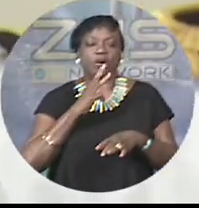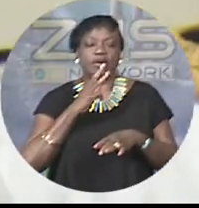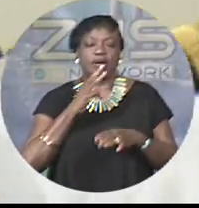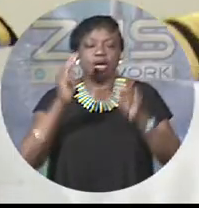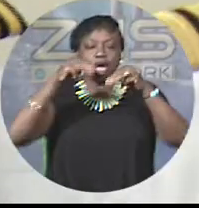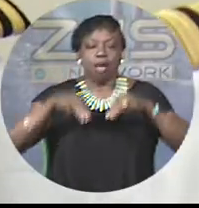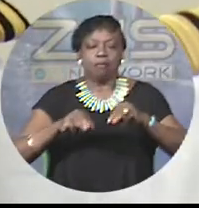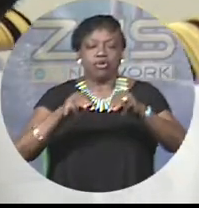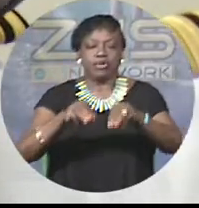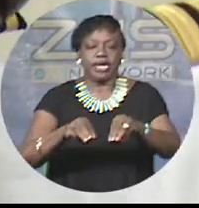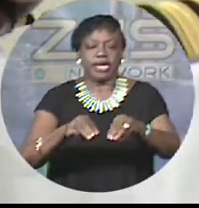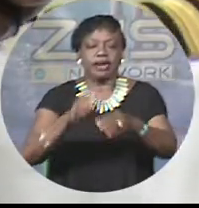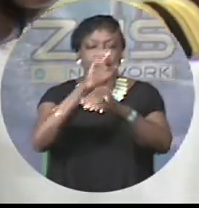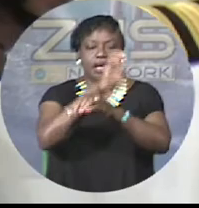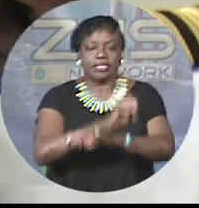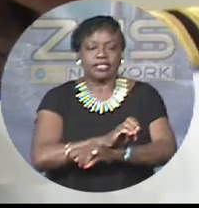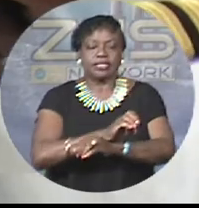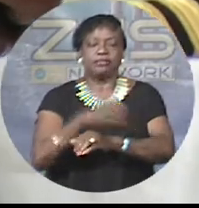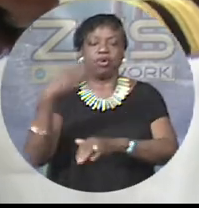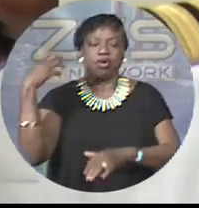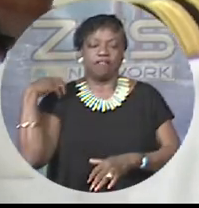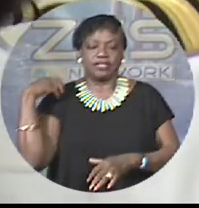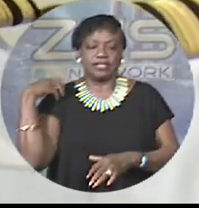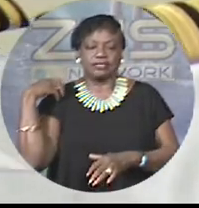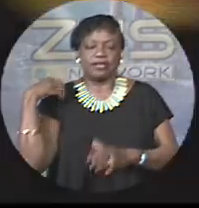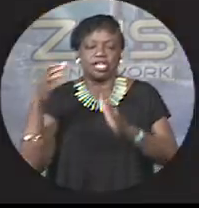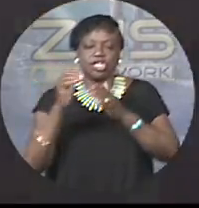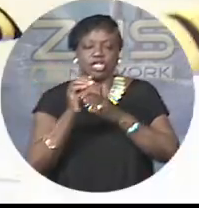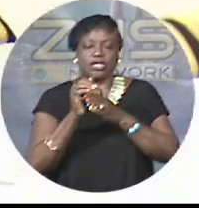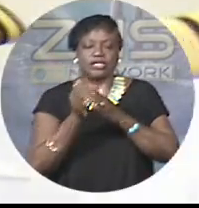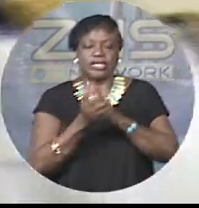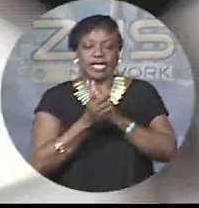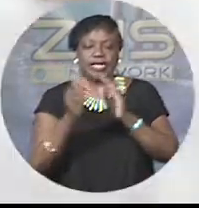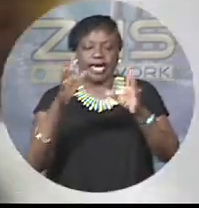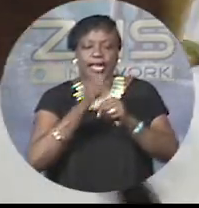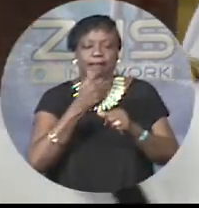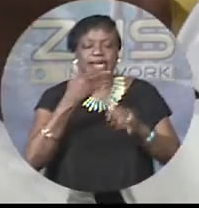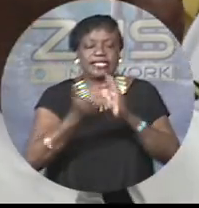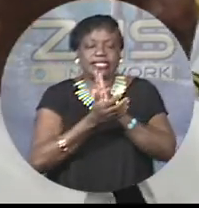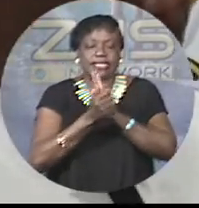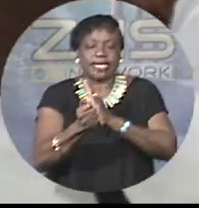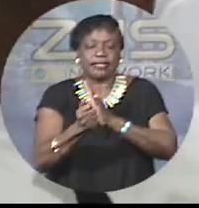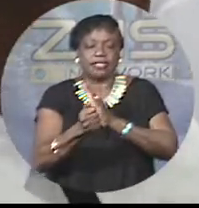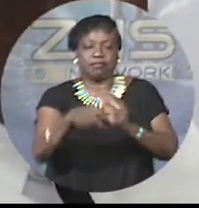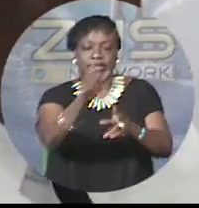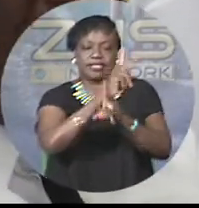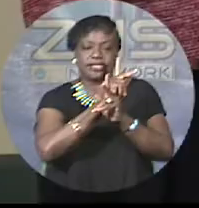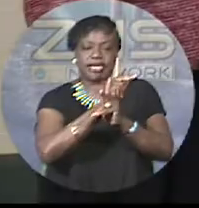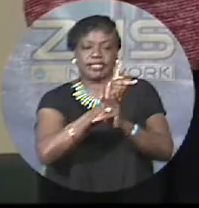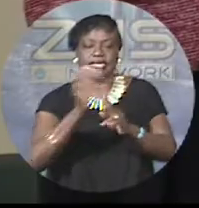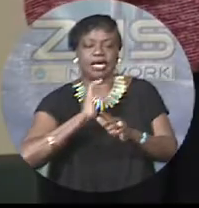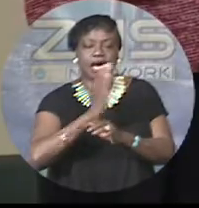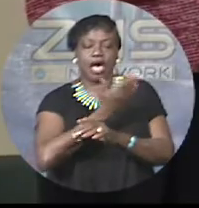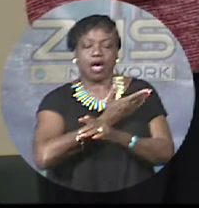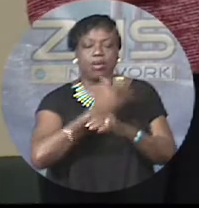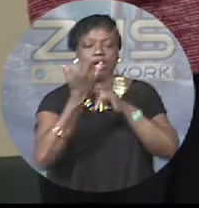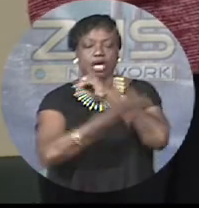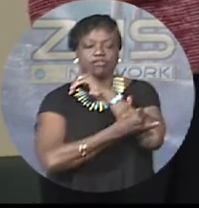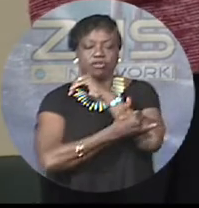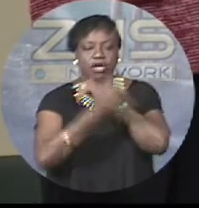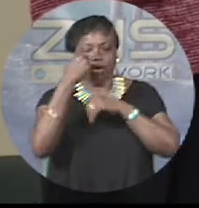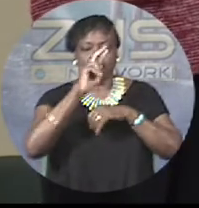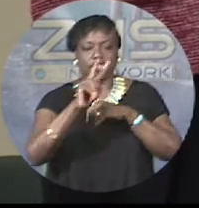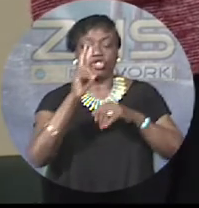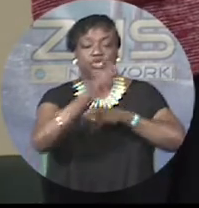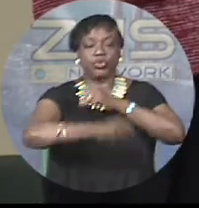officers have sharpened their skills in protecting our country. They've been working in the Marine unit for the past 2 years and have now completed additional training